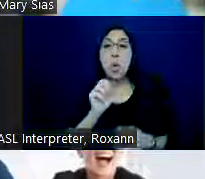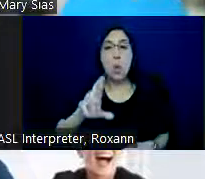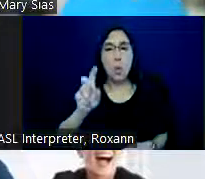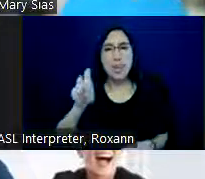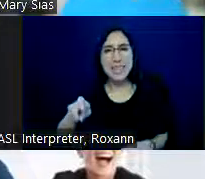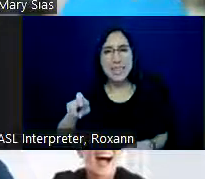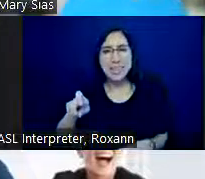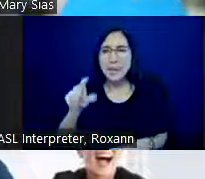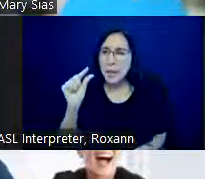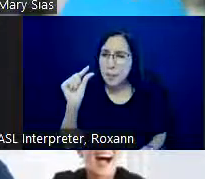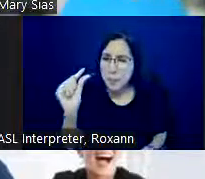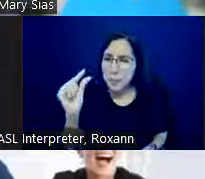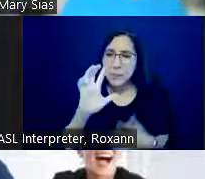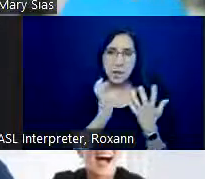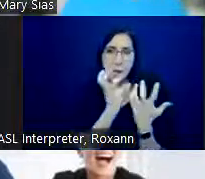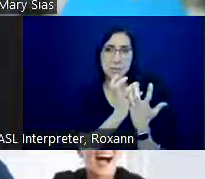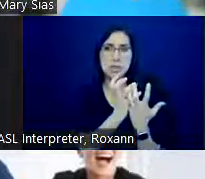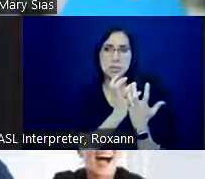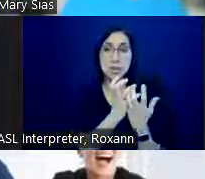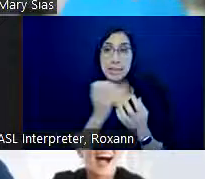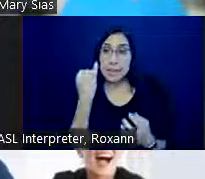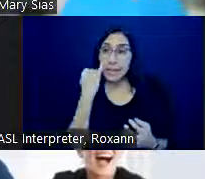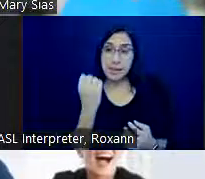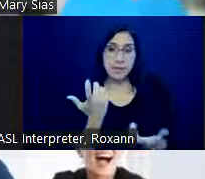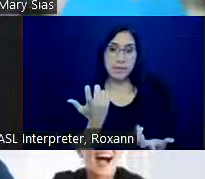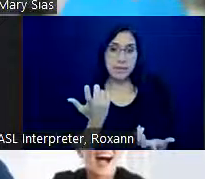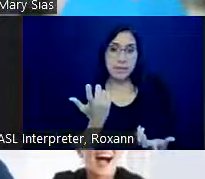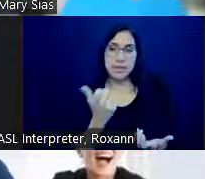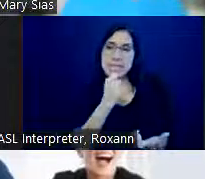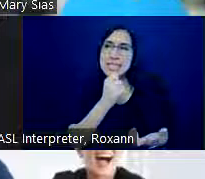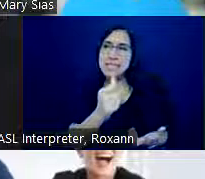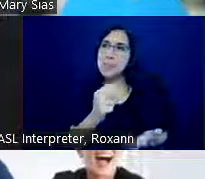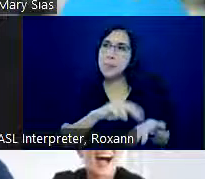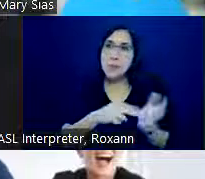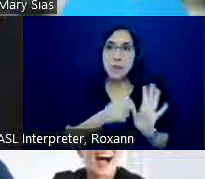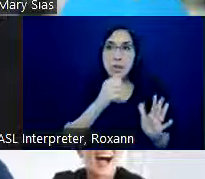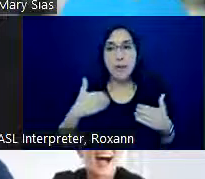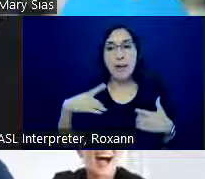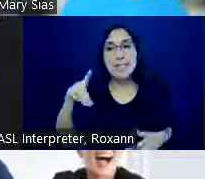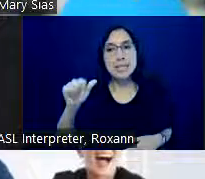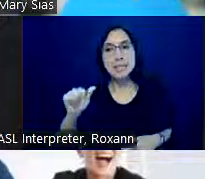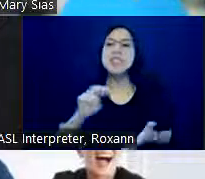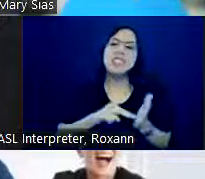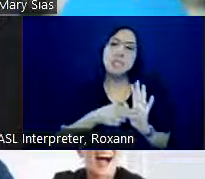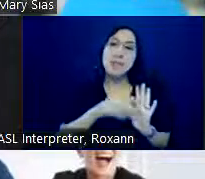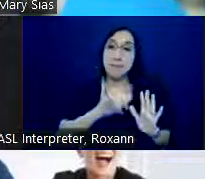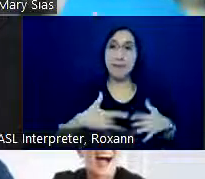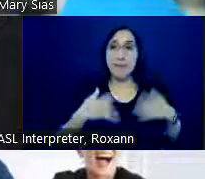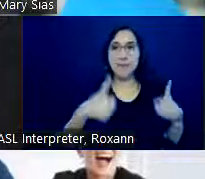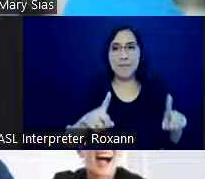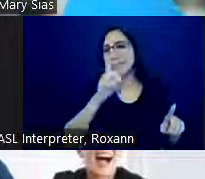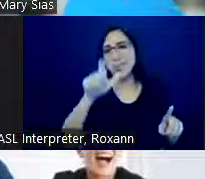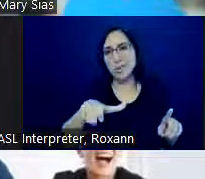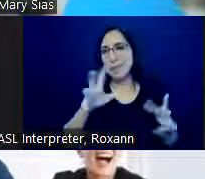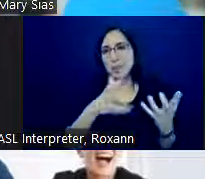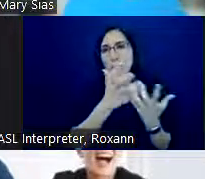accommodation. It does not say that we don't have a disability. It says we don't need an accommodation for this particular event. An employer needs